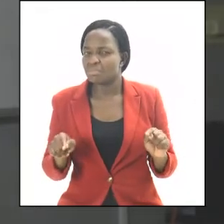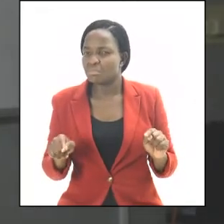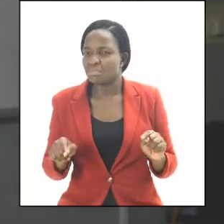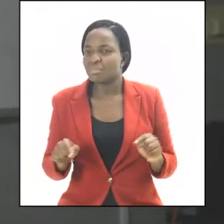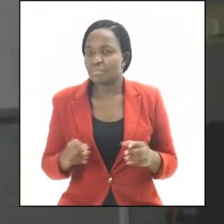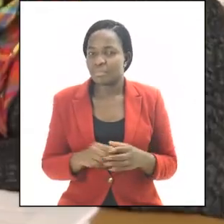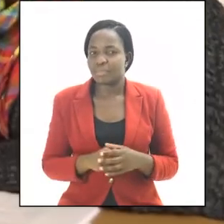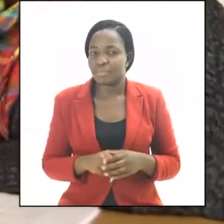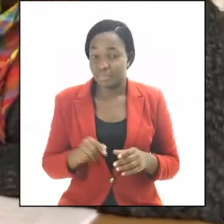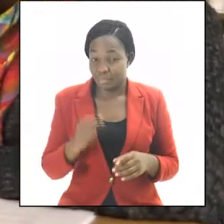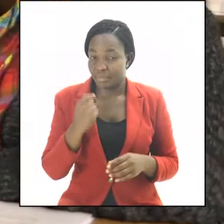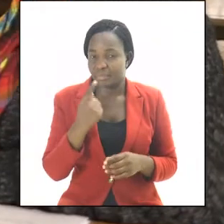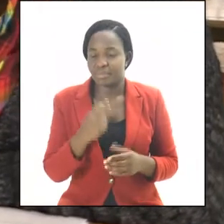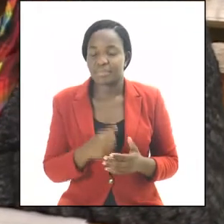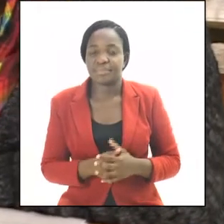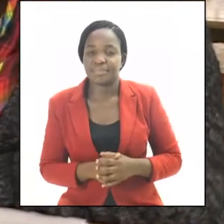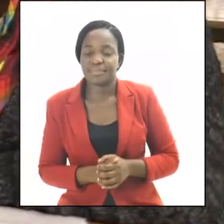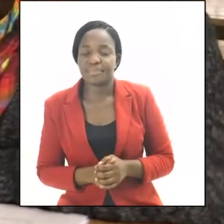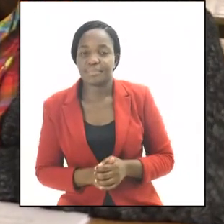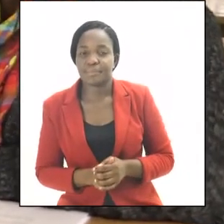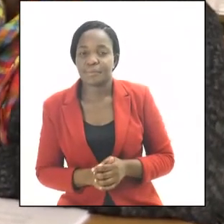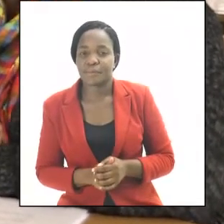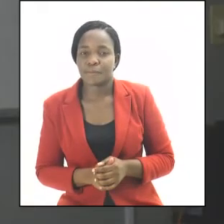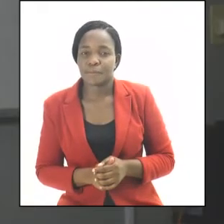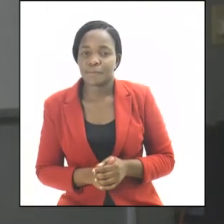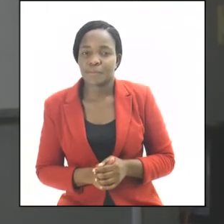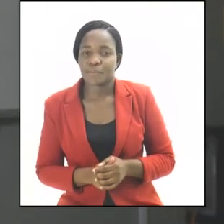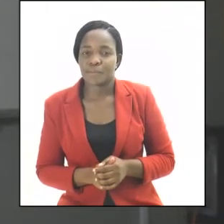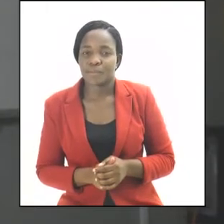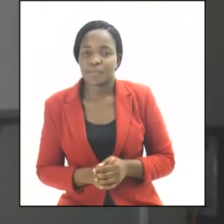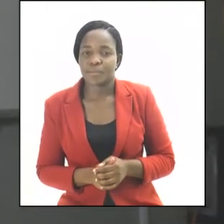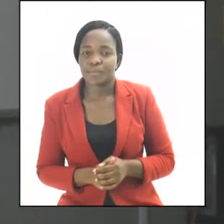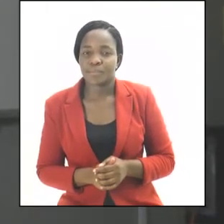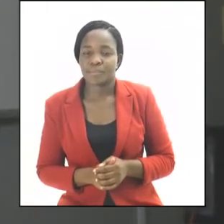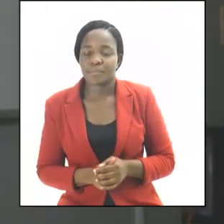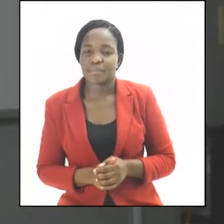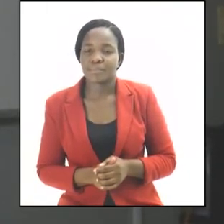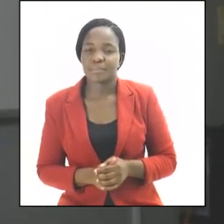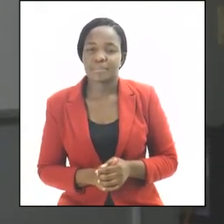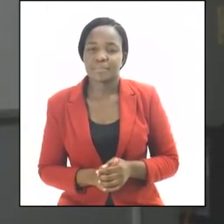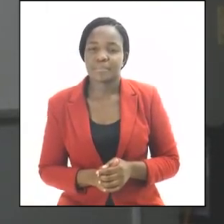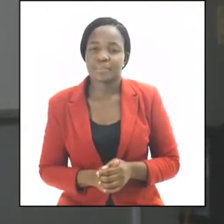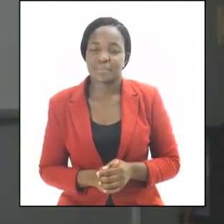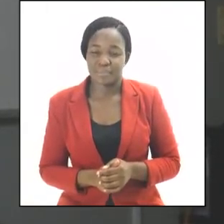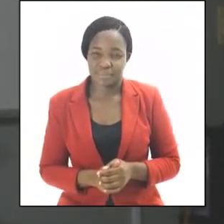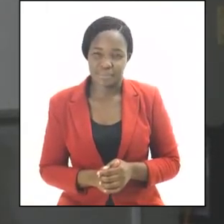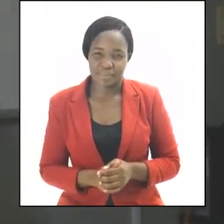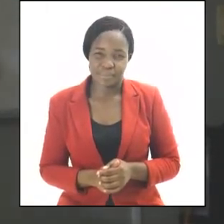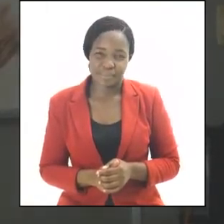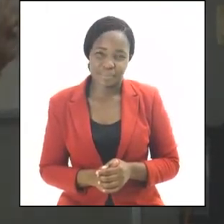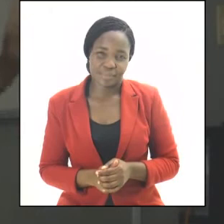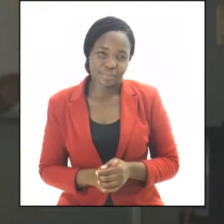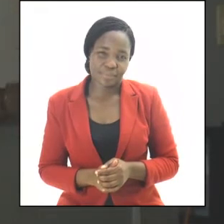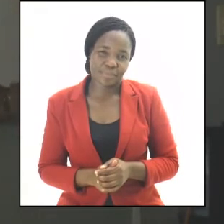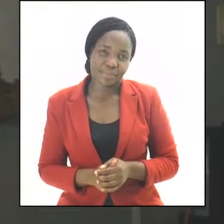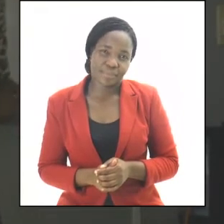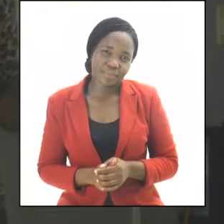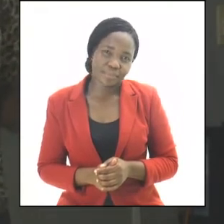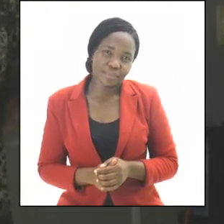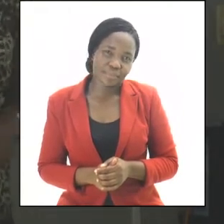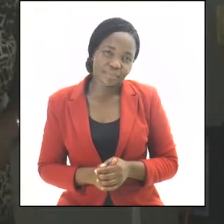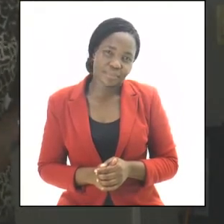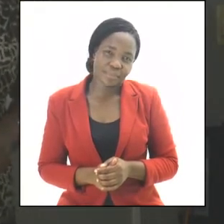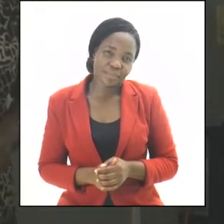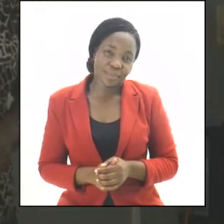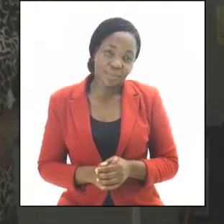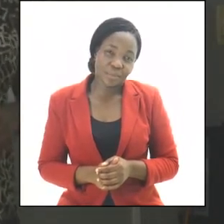Now I will always remember it. Then let's begin. Sally, Ben, you each draw a